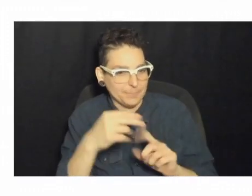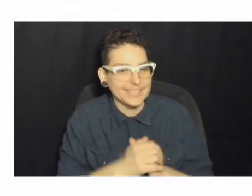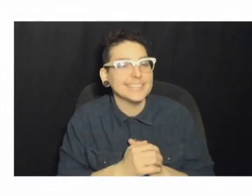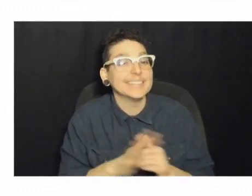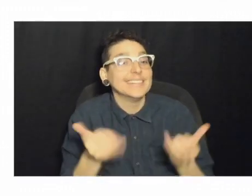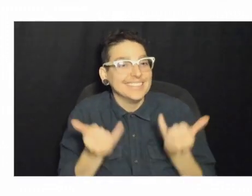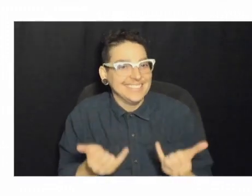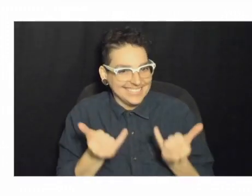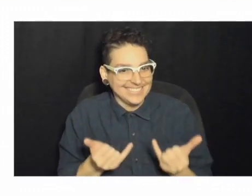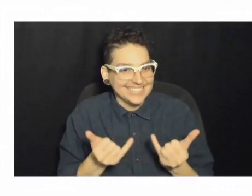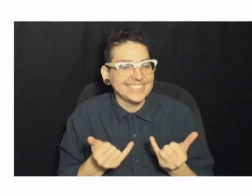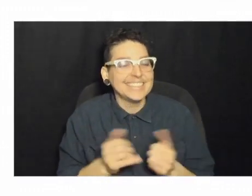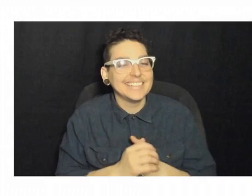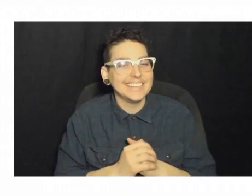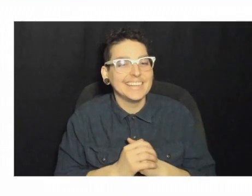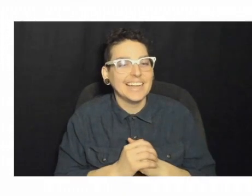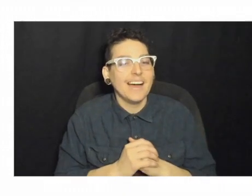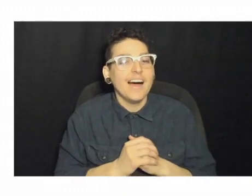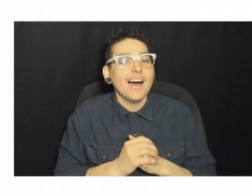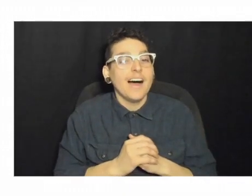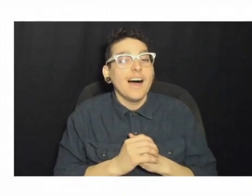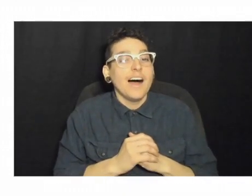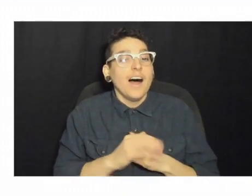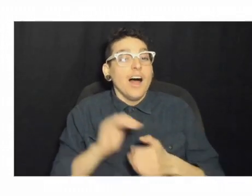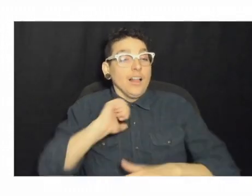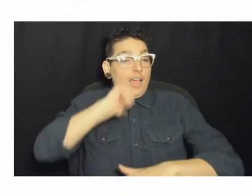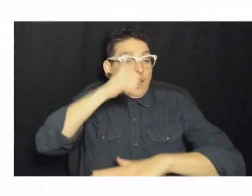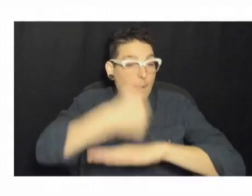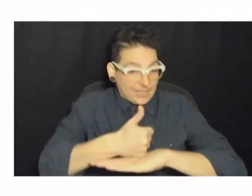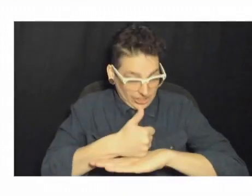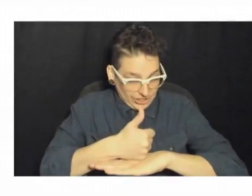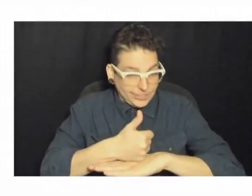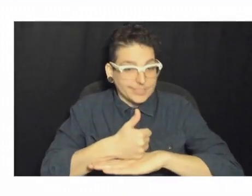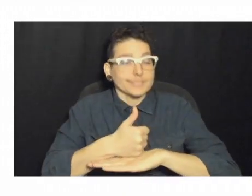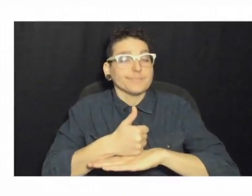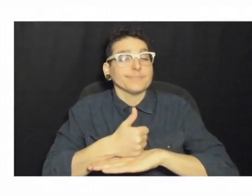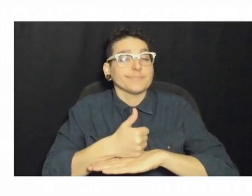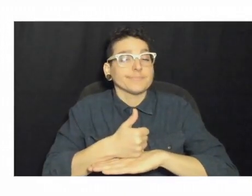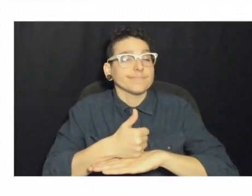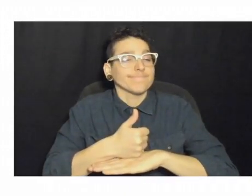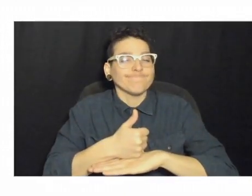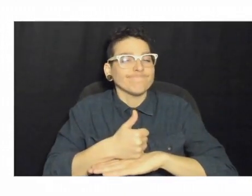demographics of the United States, particularly when you get the difference